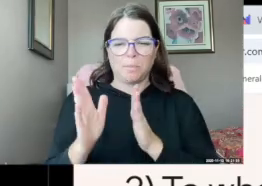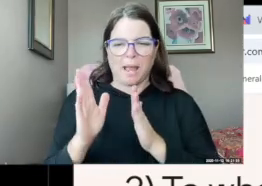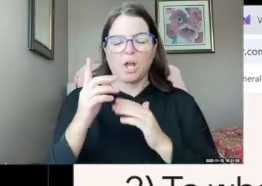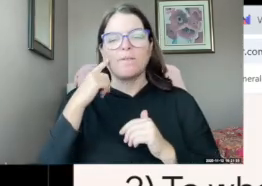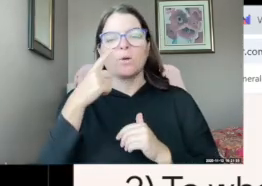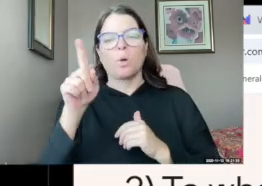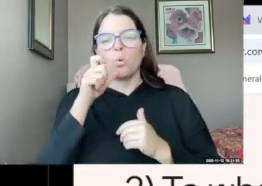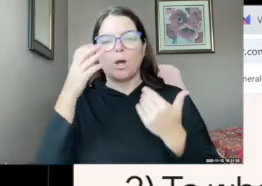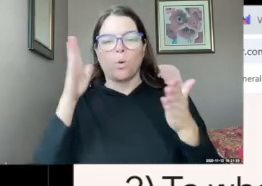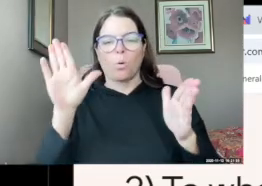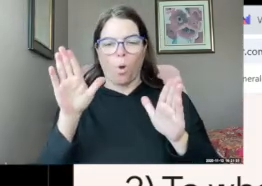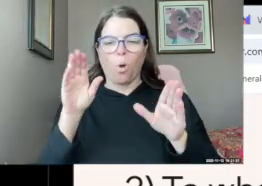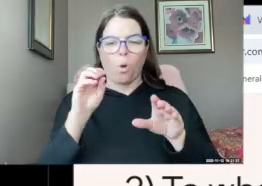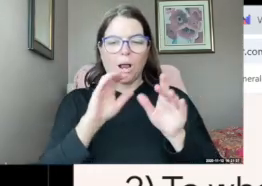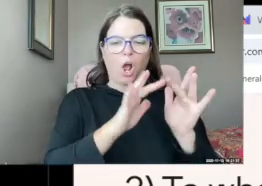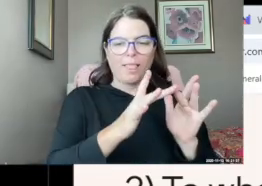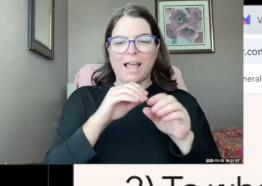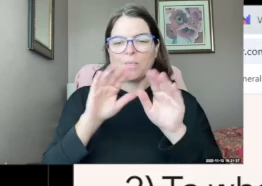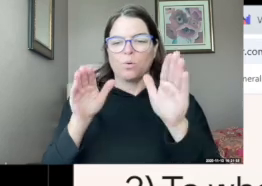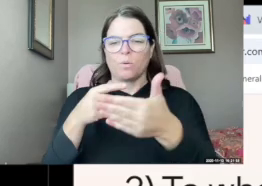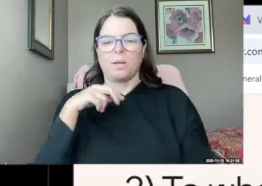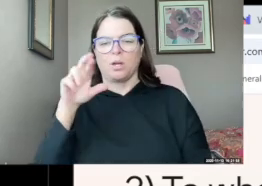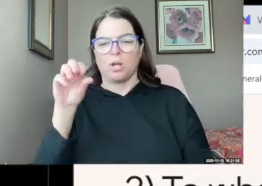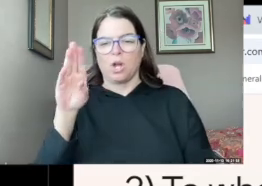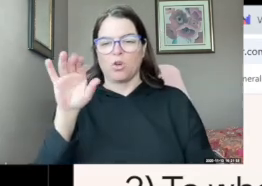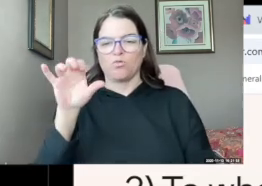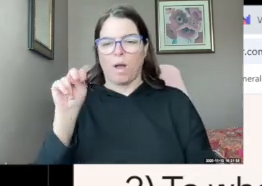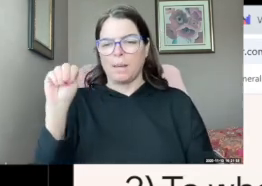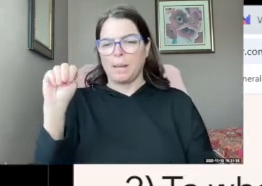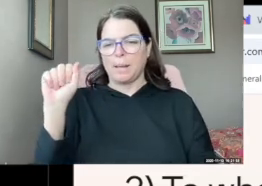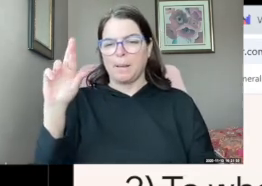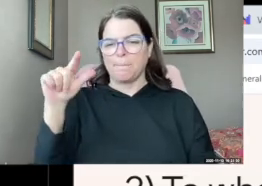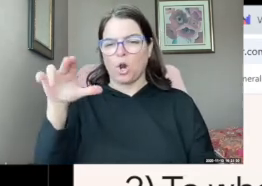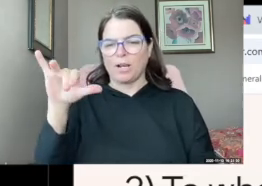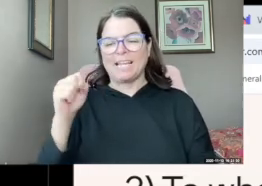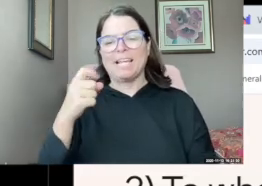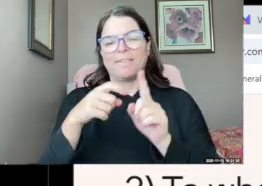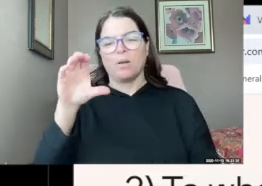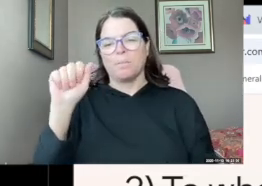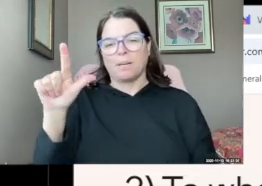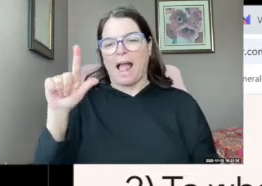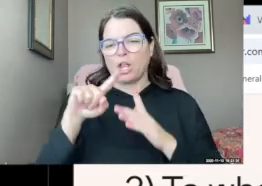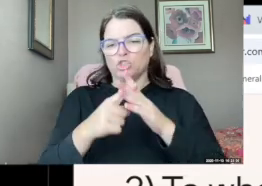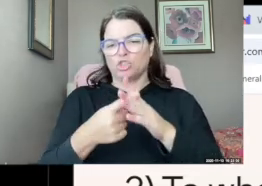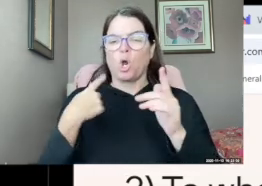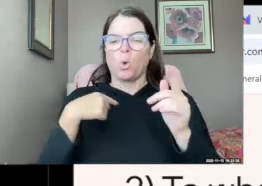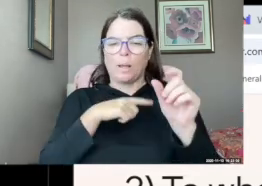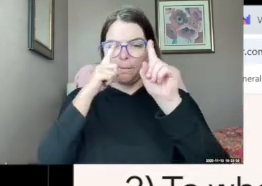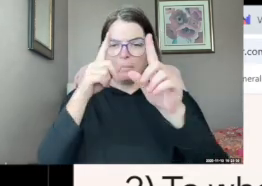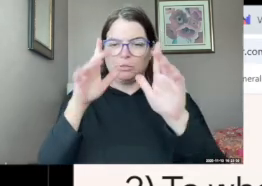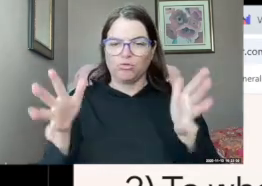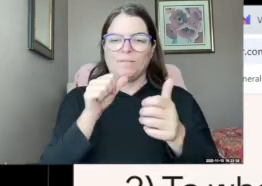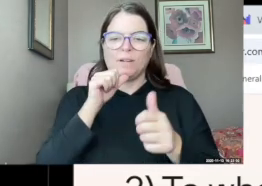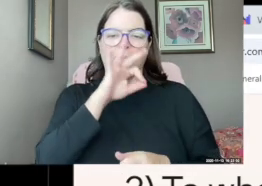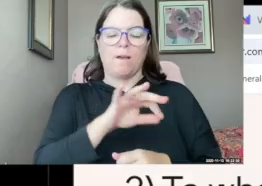covered. But for those that I don't know in the room and online, Robin Marquis from CalSTART. We're a mission-driven